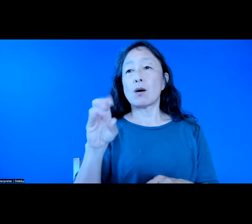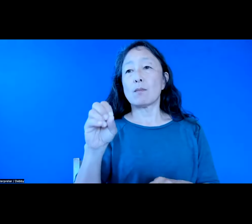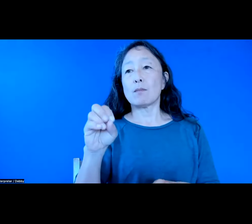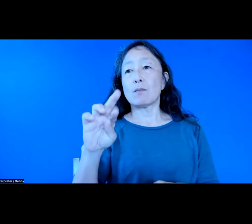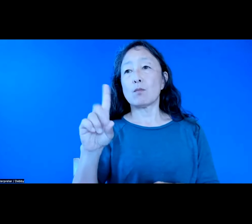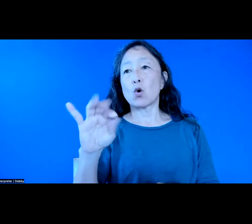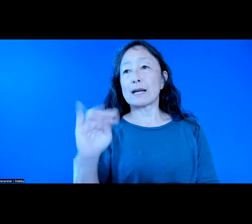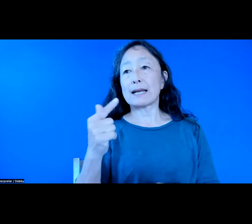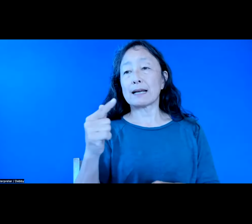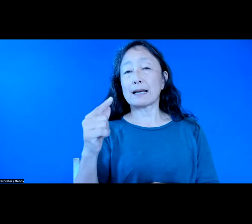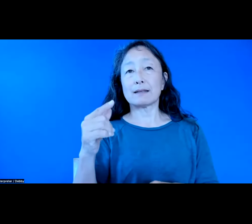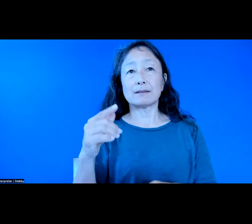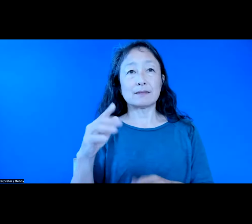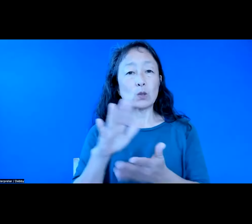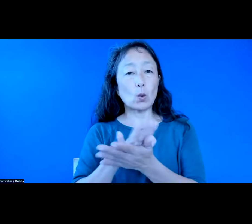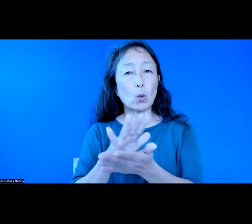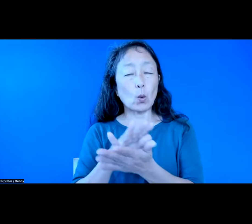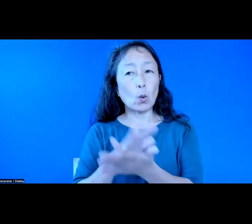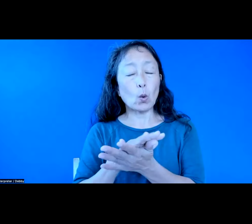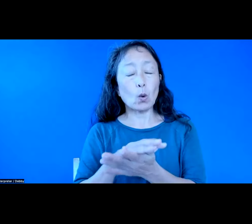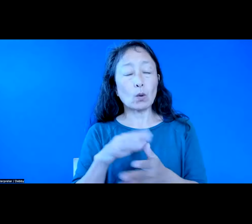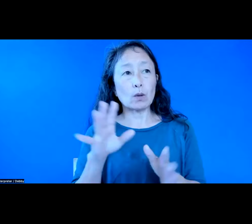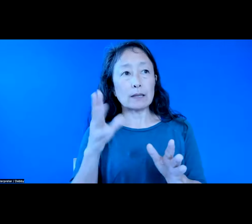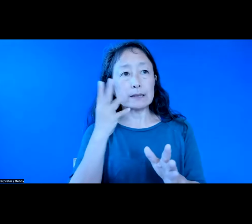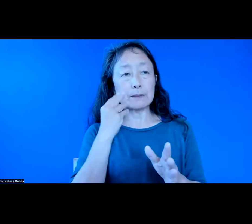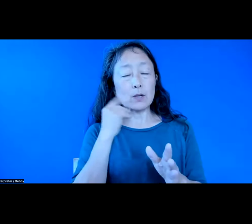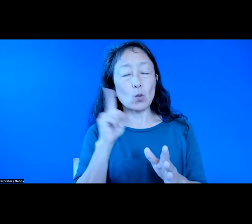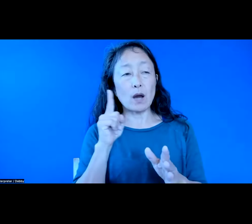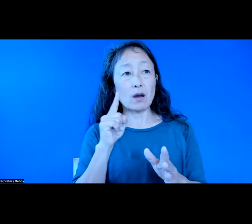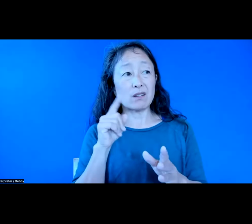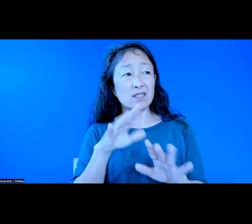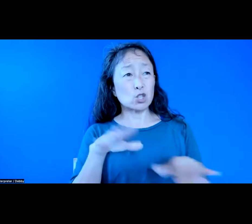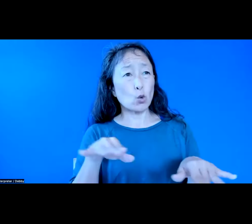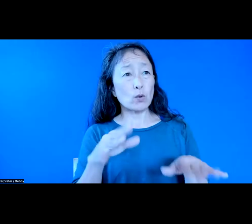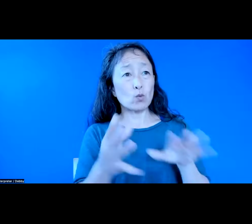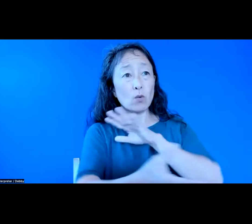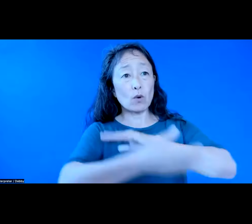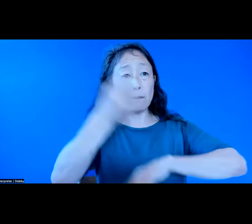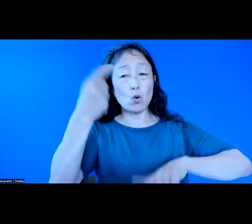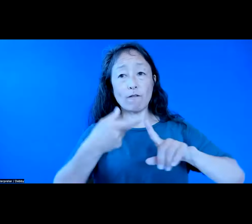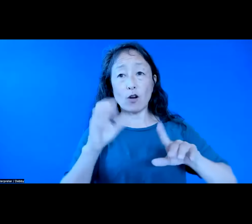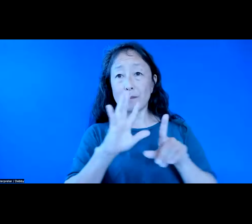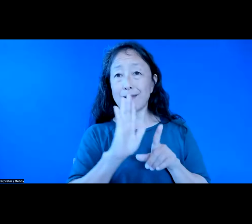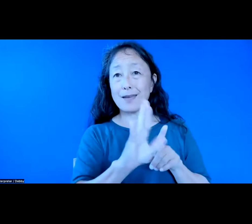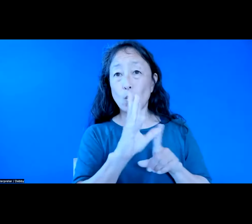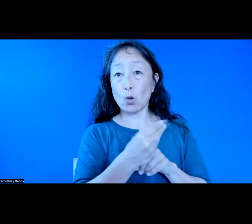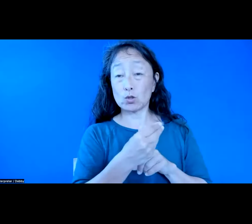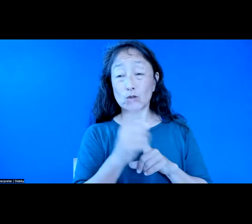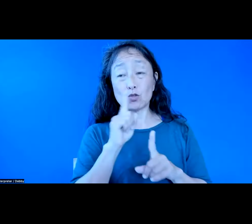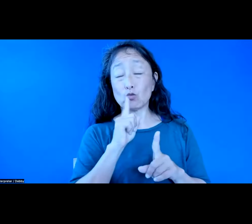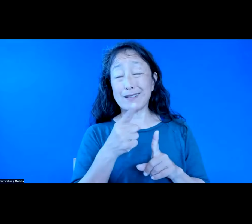removed from their home, removed from their culture. So the ramifications of that is generations long loss